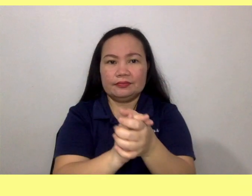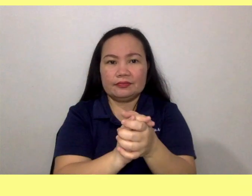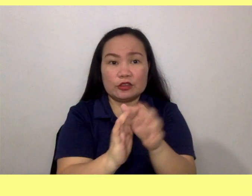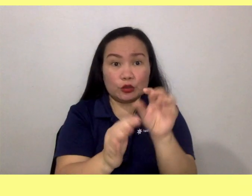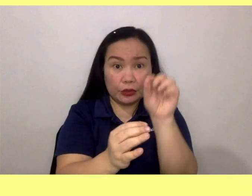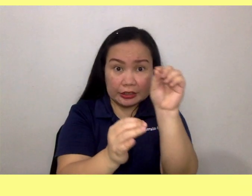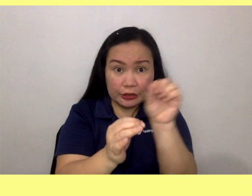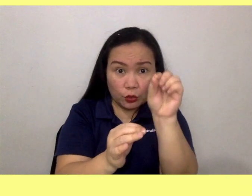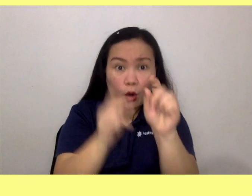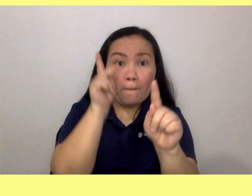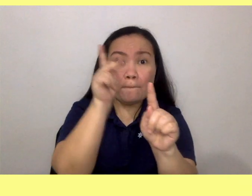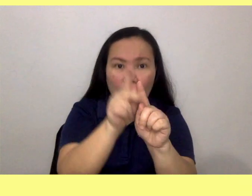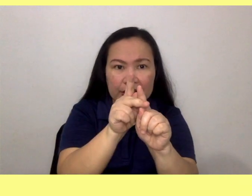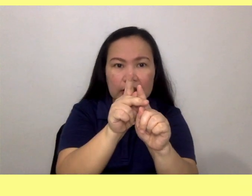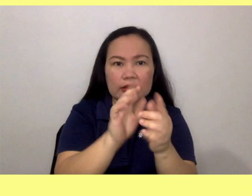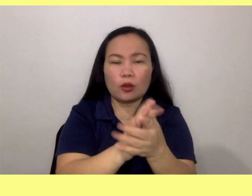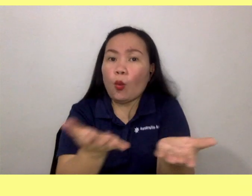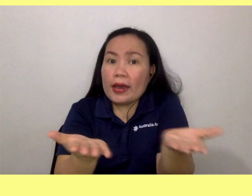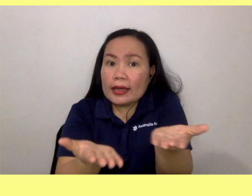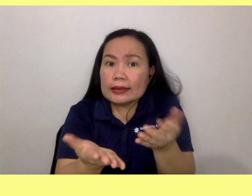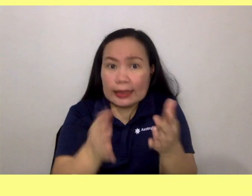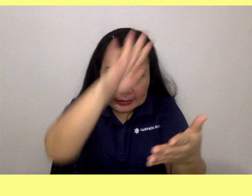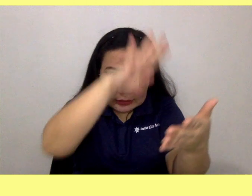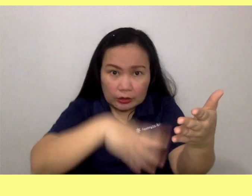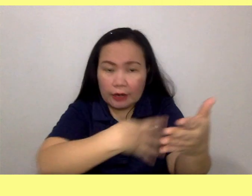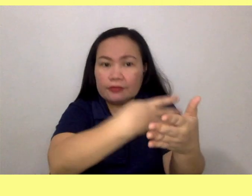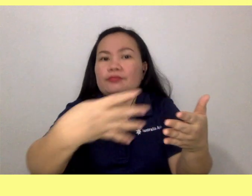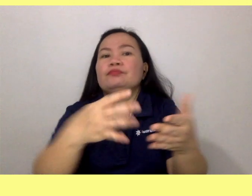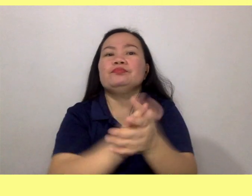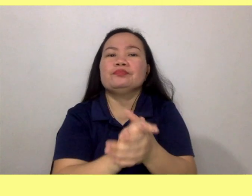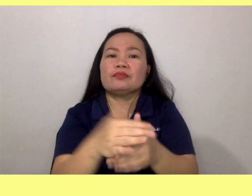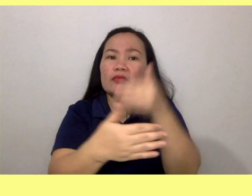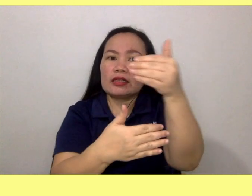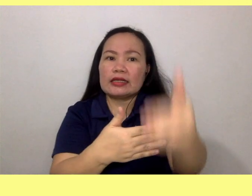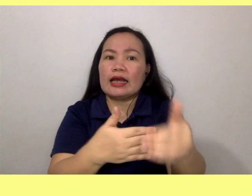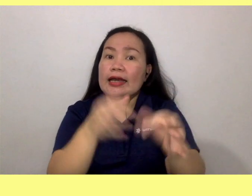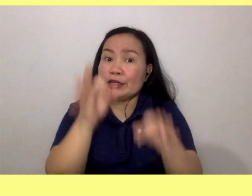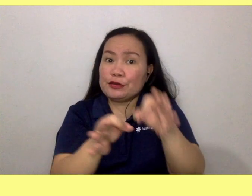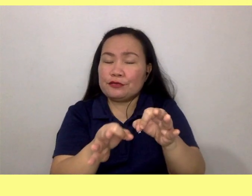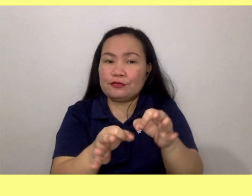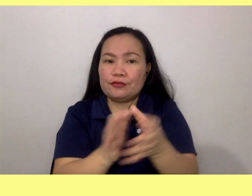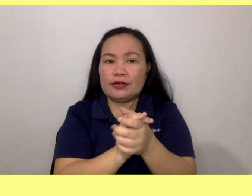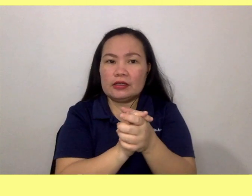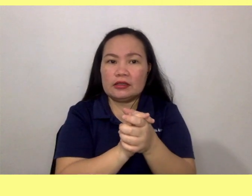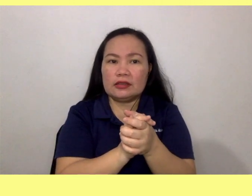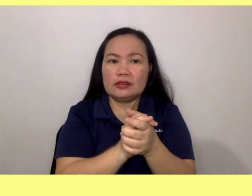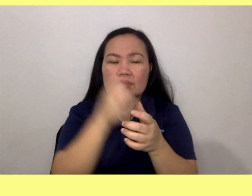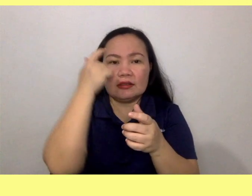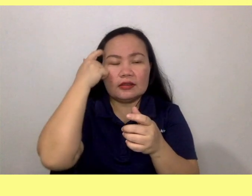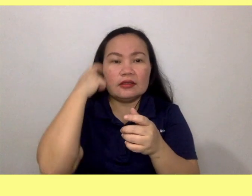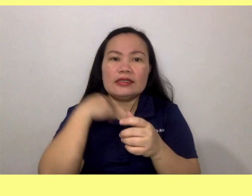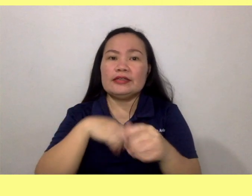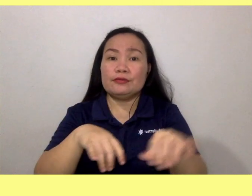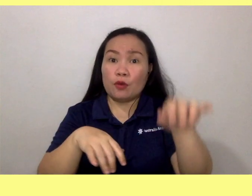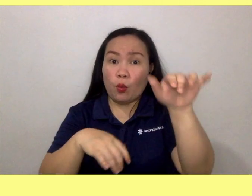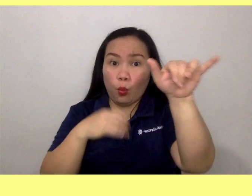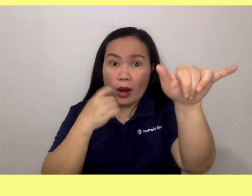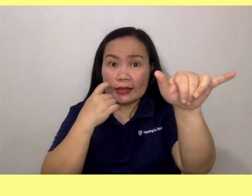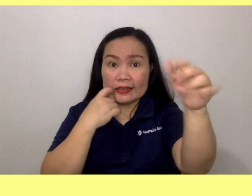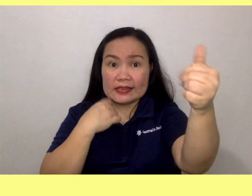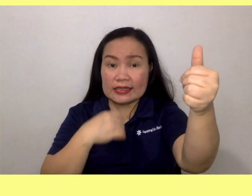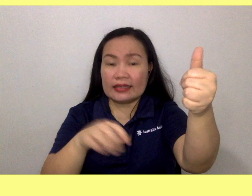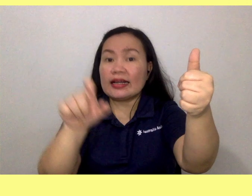8. Okay, dyan siya. Next, if our y is